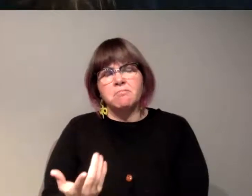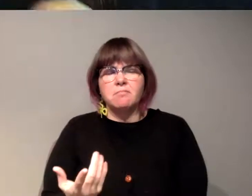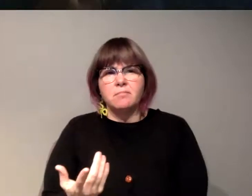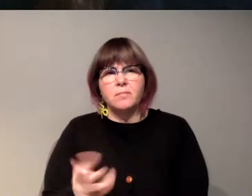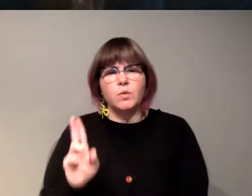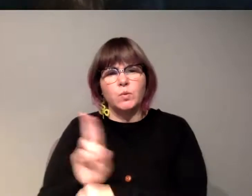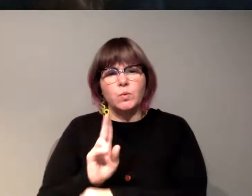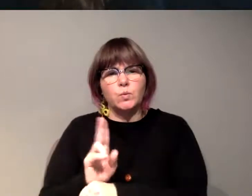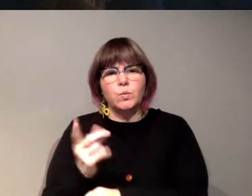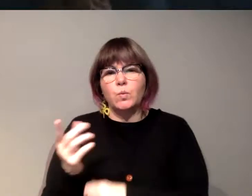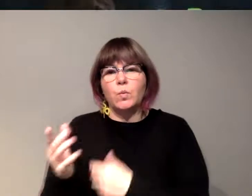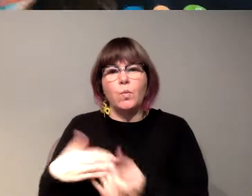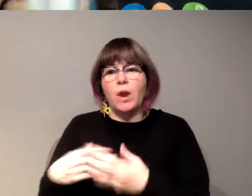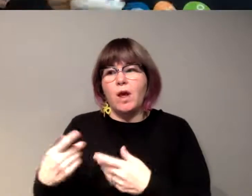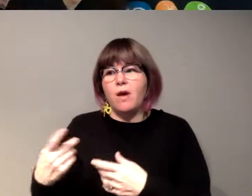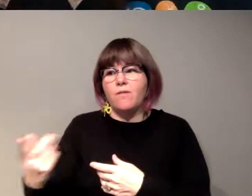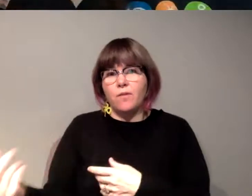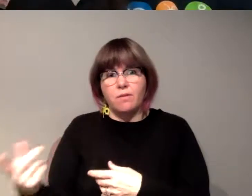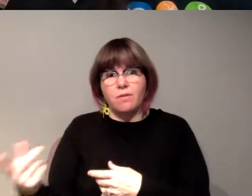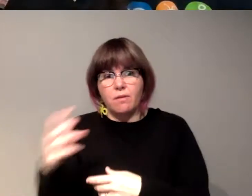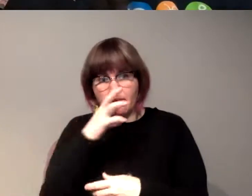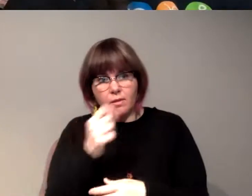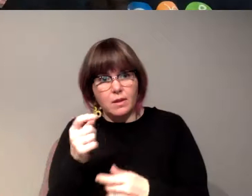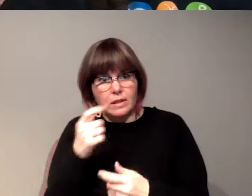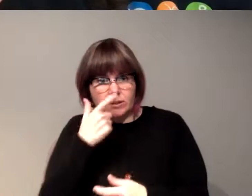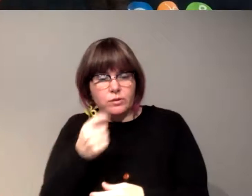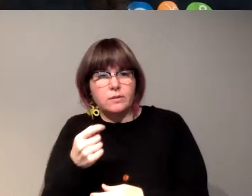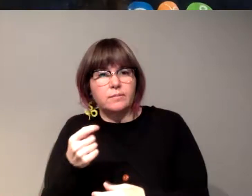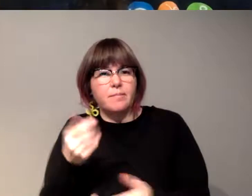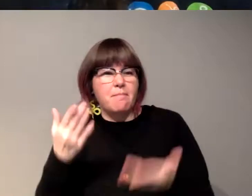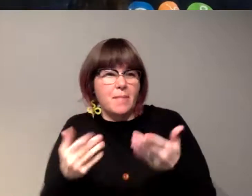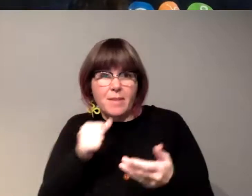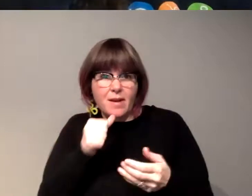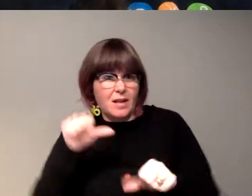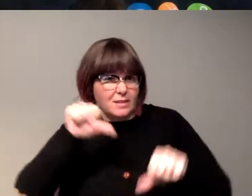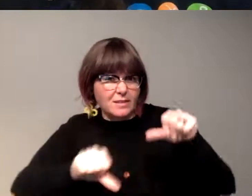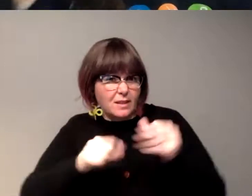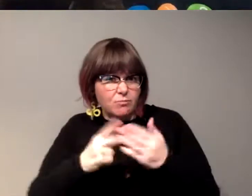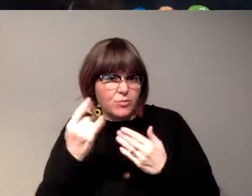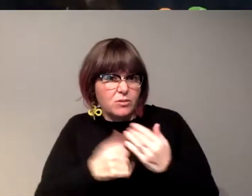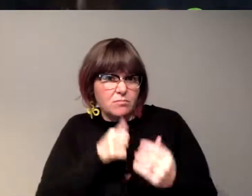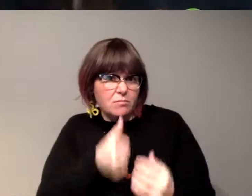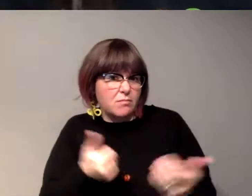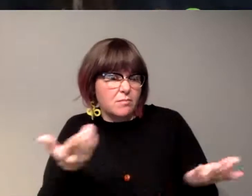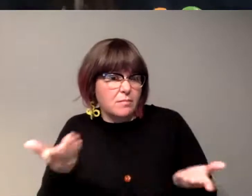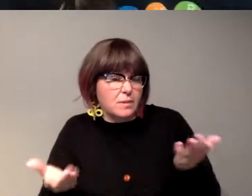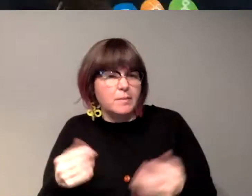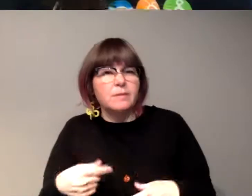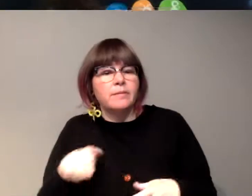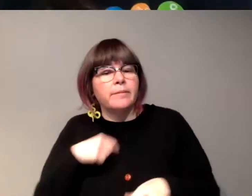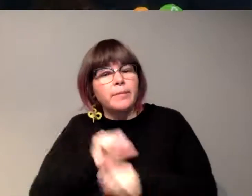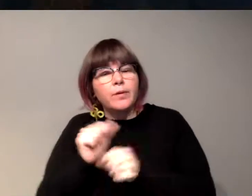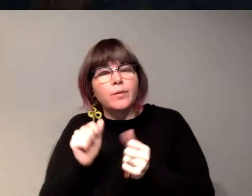what appeals to the specific community. It might not even be a science project. I'm working with